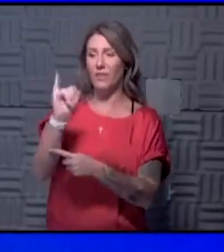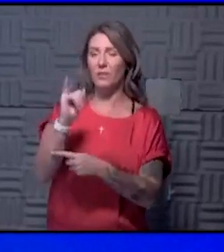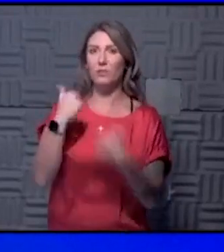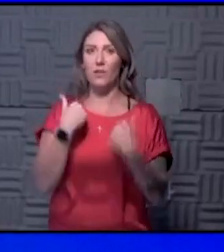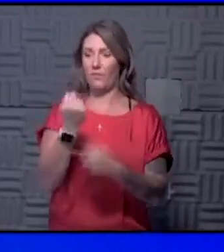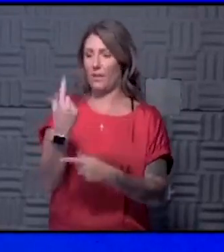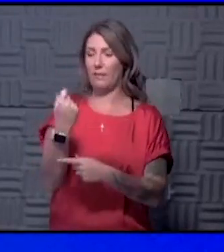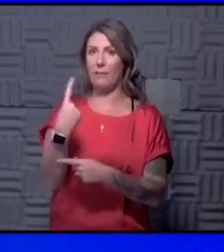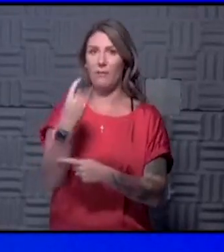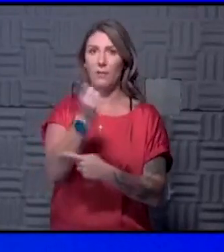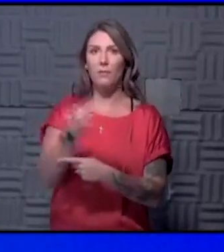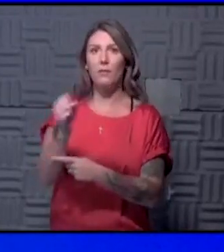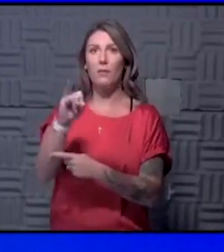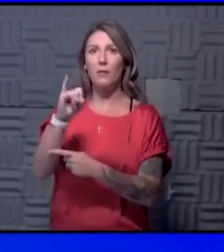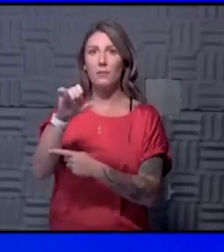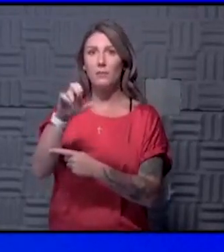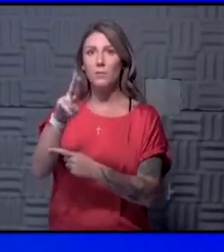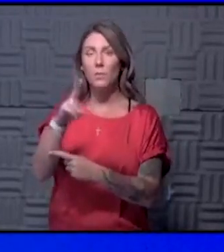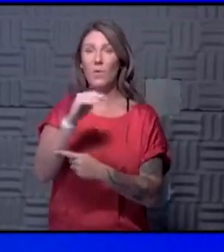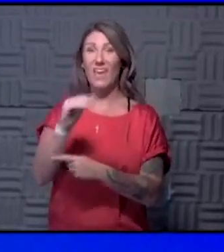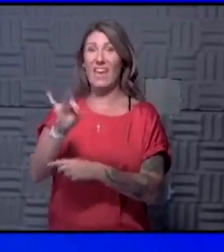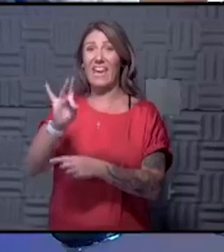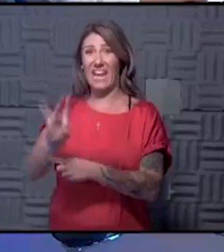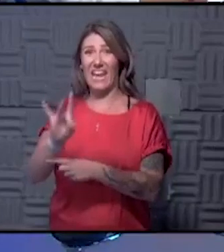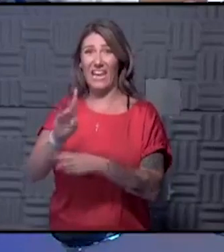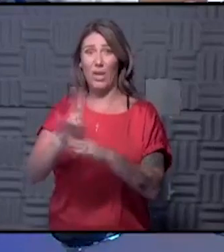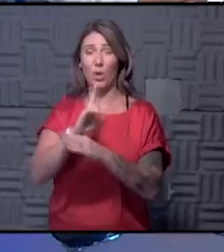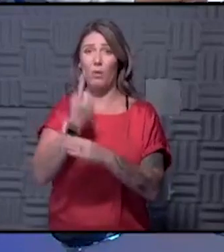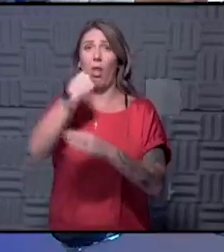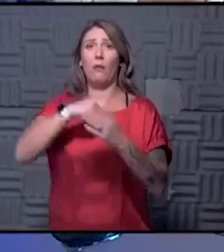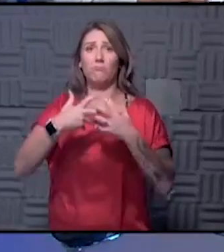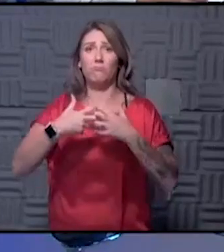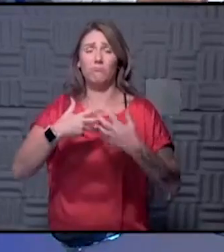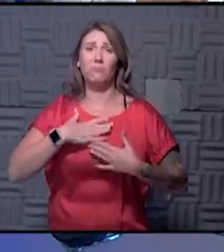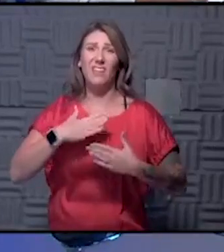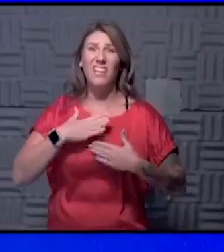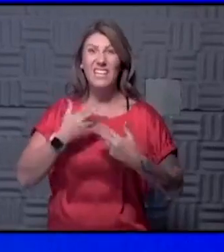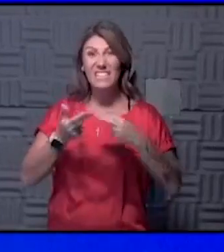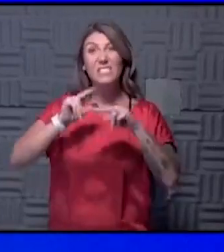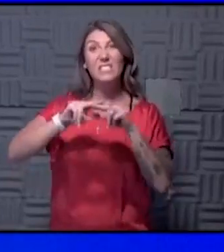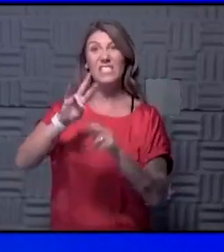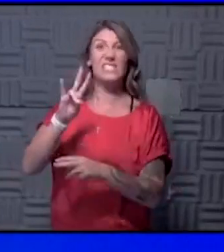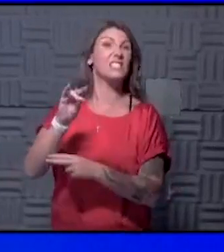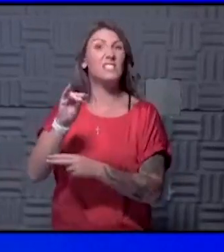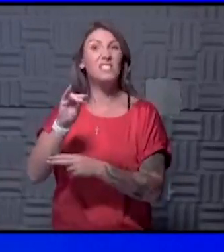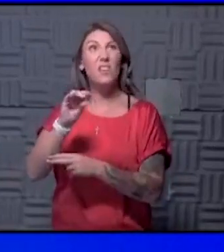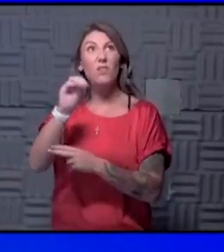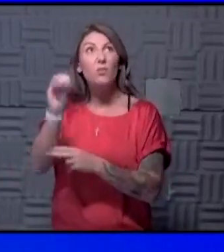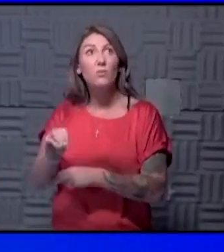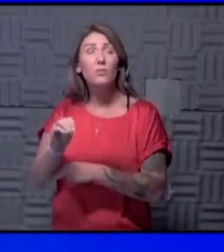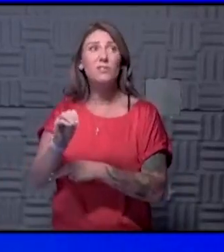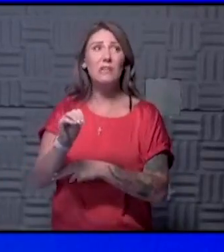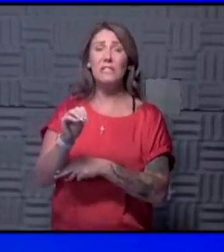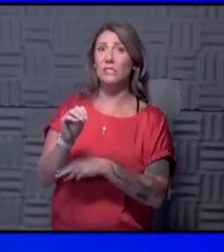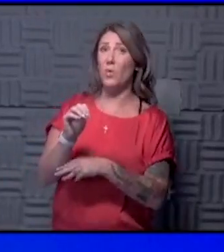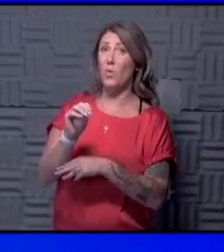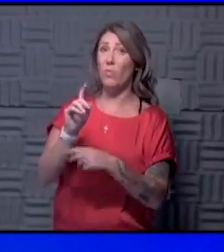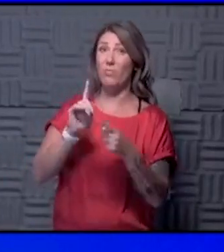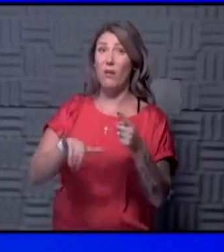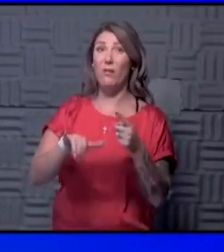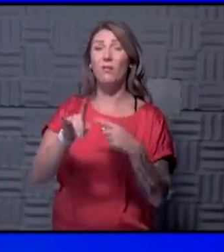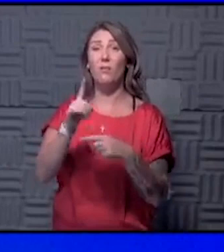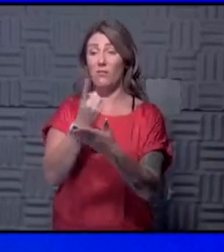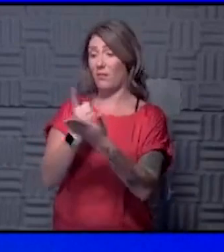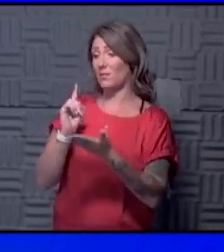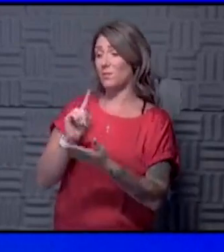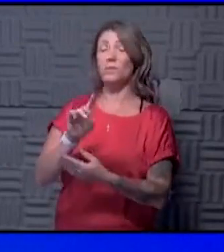11 in the ICU and 8 on the ventilator. So that's 70%. And last week, it was about 70 to 80% on the ventilator as